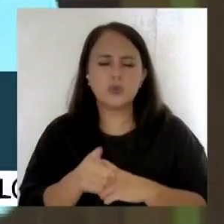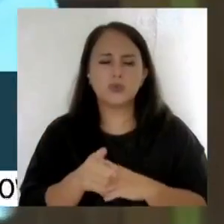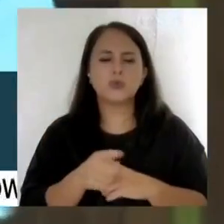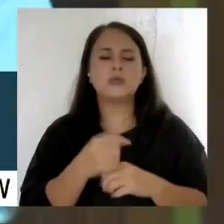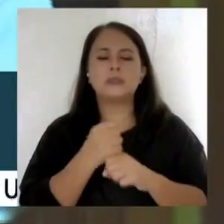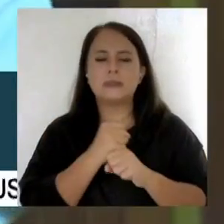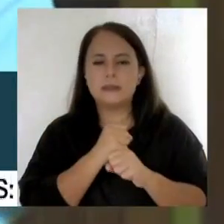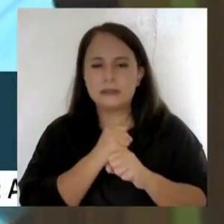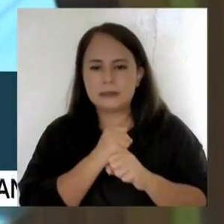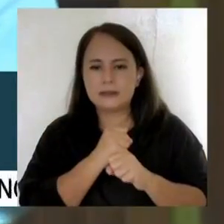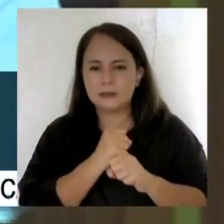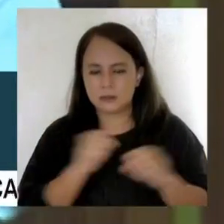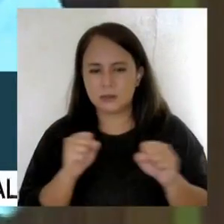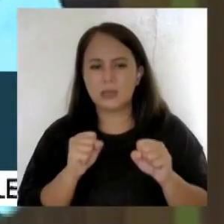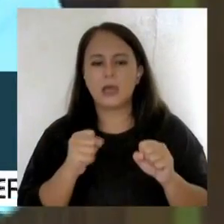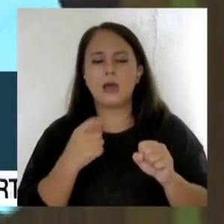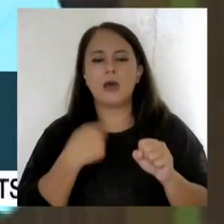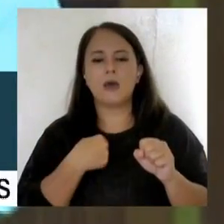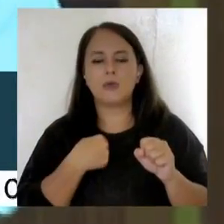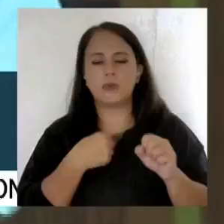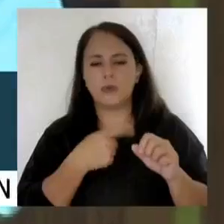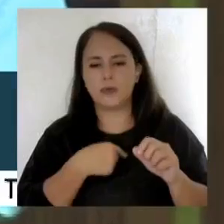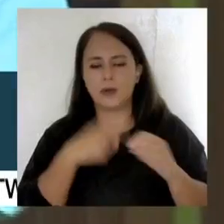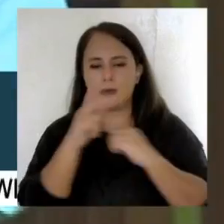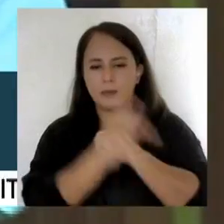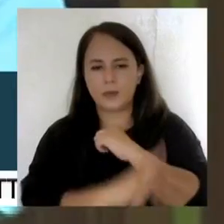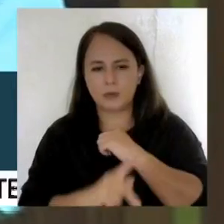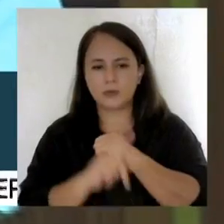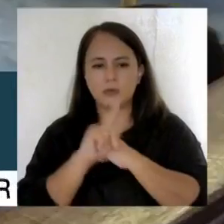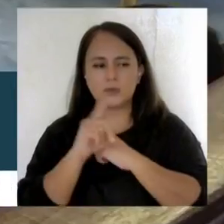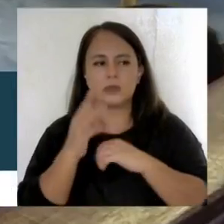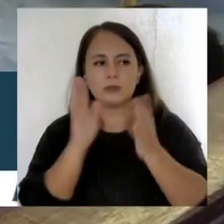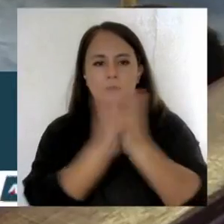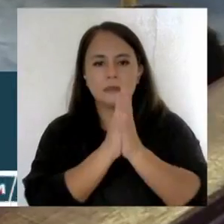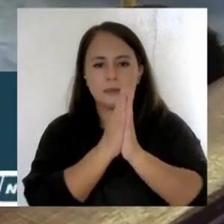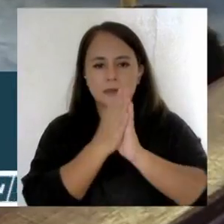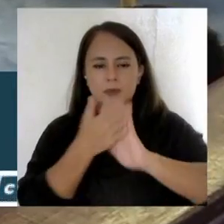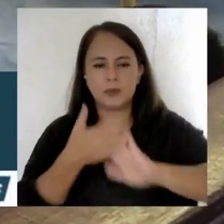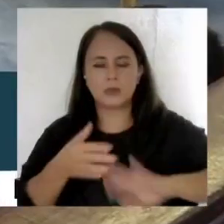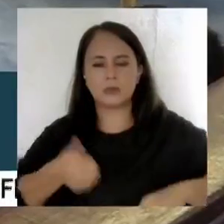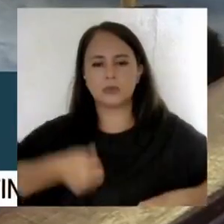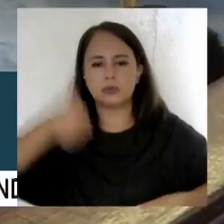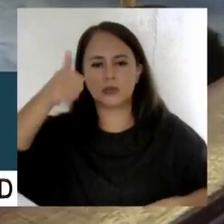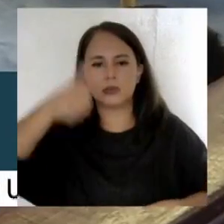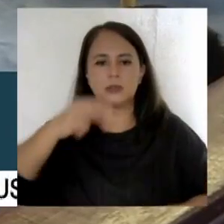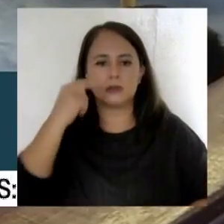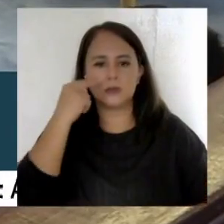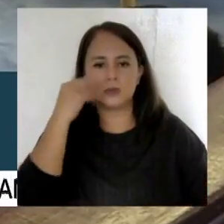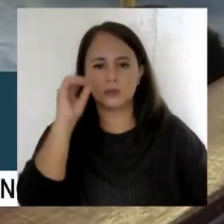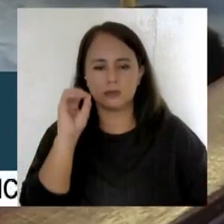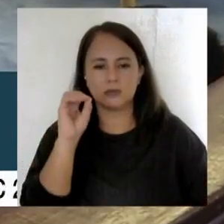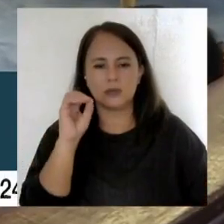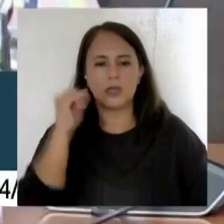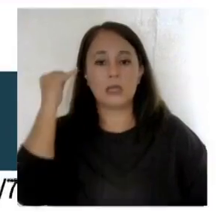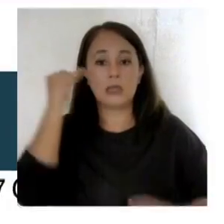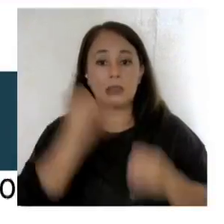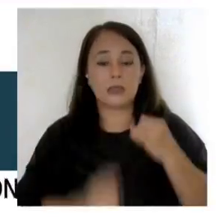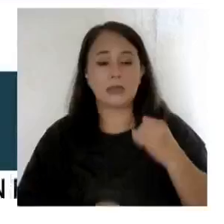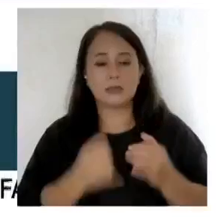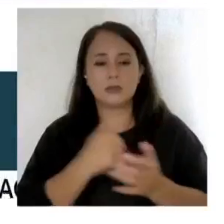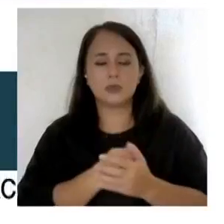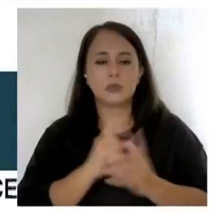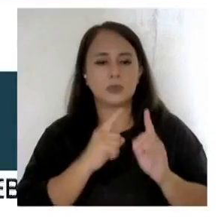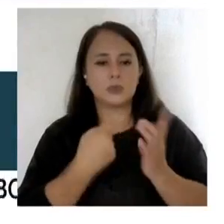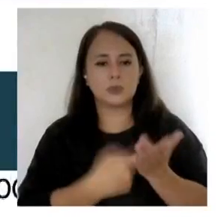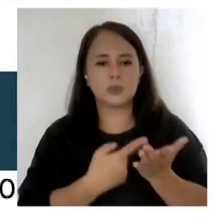our province and to see to it that peace and order will prevail in Negros Oriental. And finally, Mayor, let's talk about the peace and